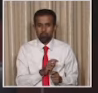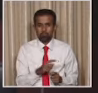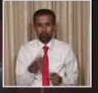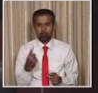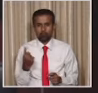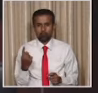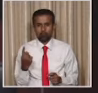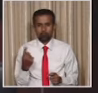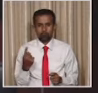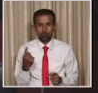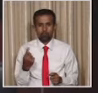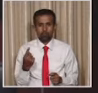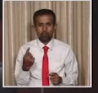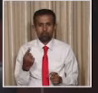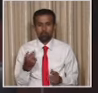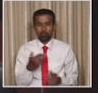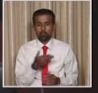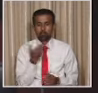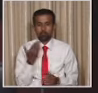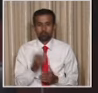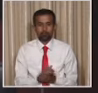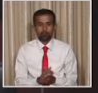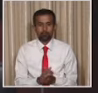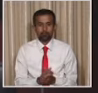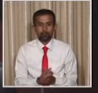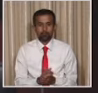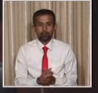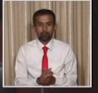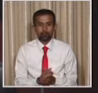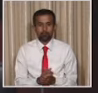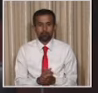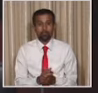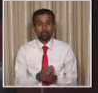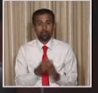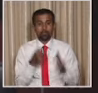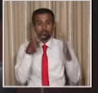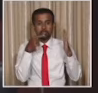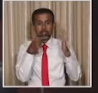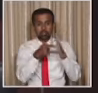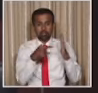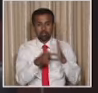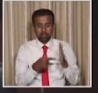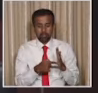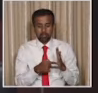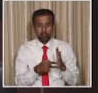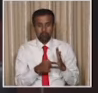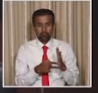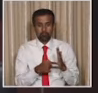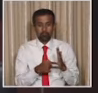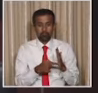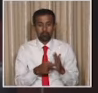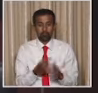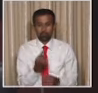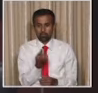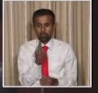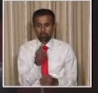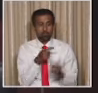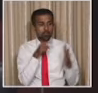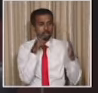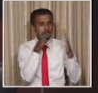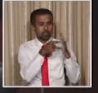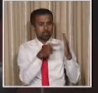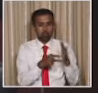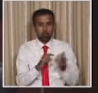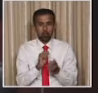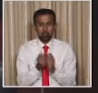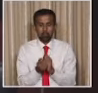the targets. And we alter the targets, and then we say, ah, we have now met the new benchmark. The new targets have been met by